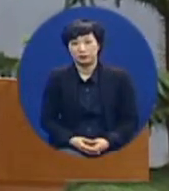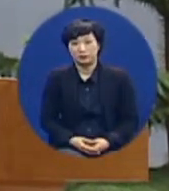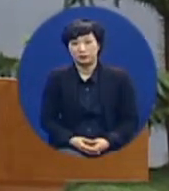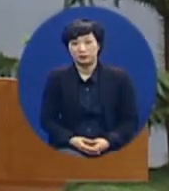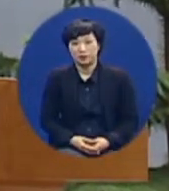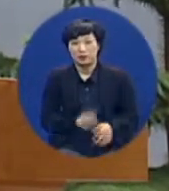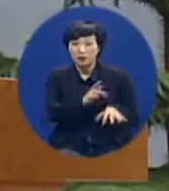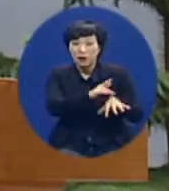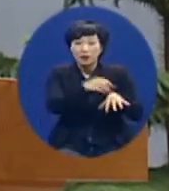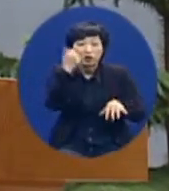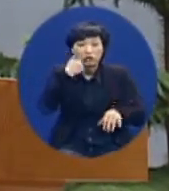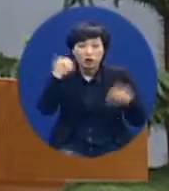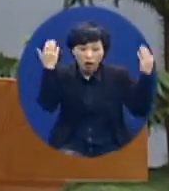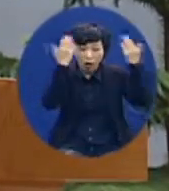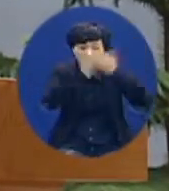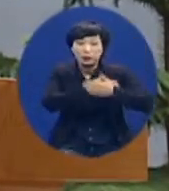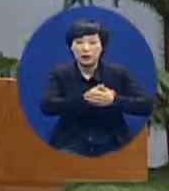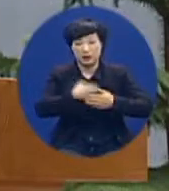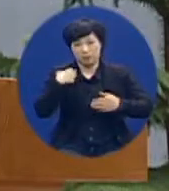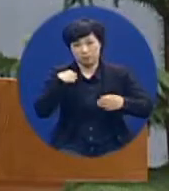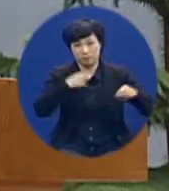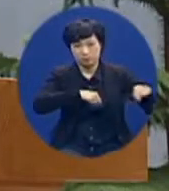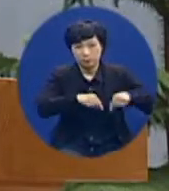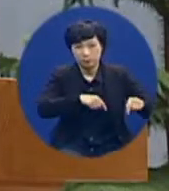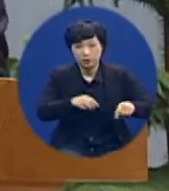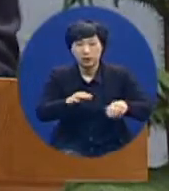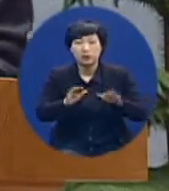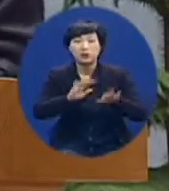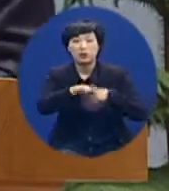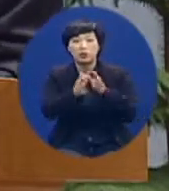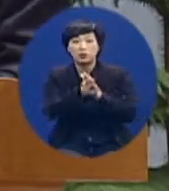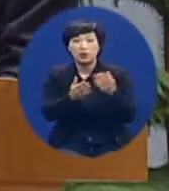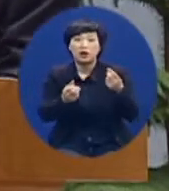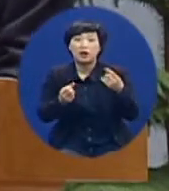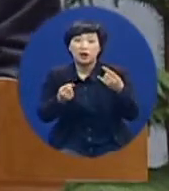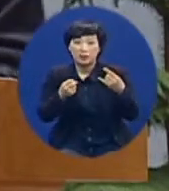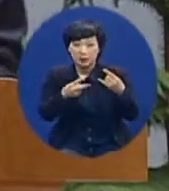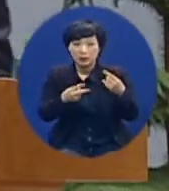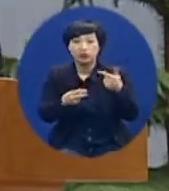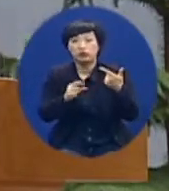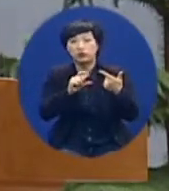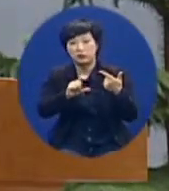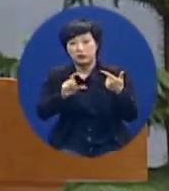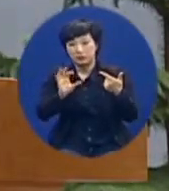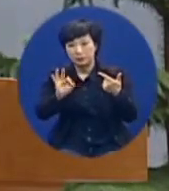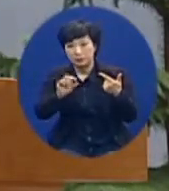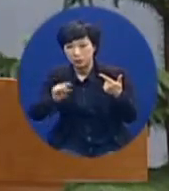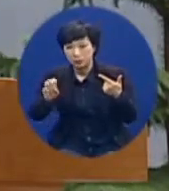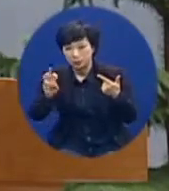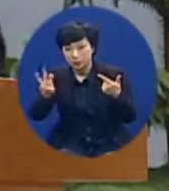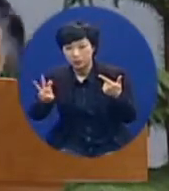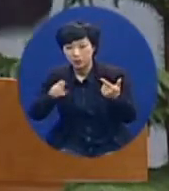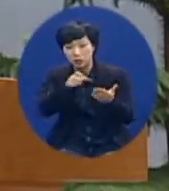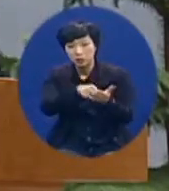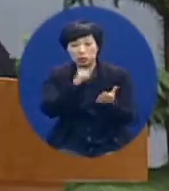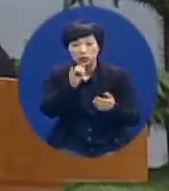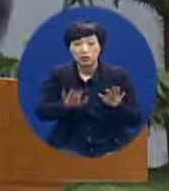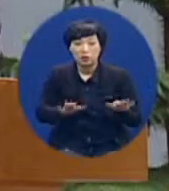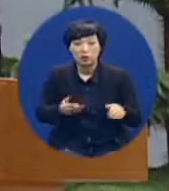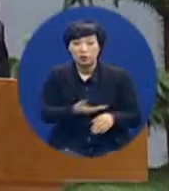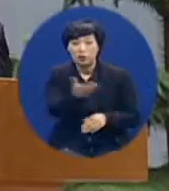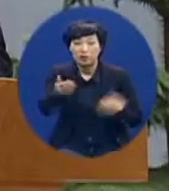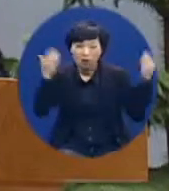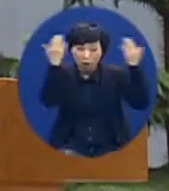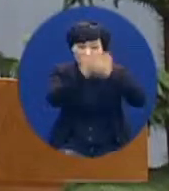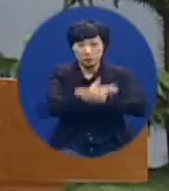In Ephesians chapter 6, verse 10 through 13, the devil is called the powers of this dark world.